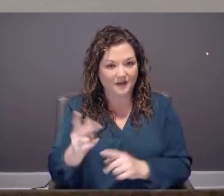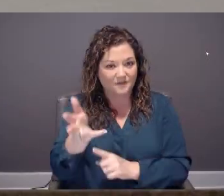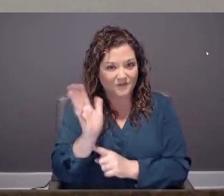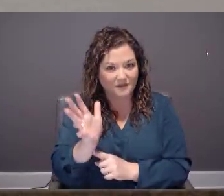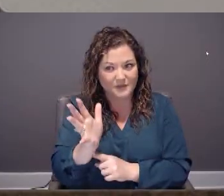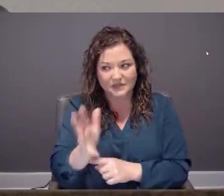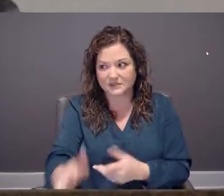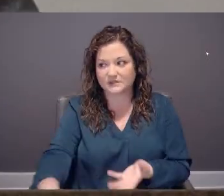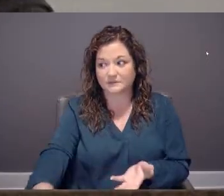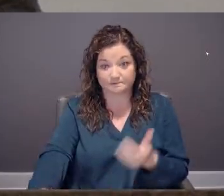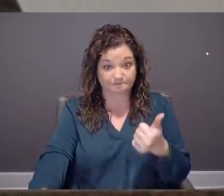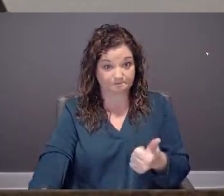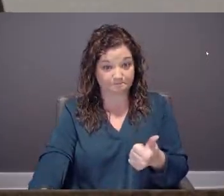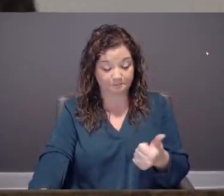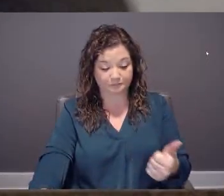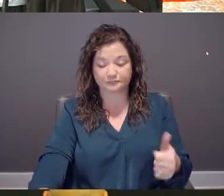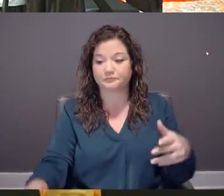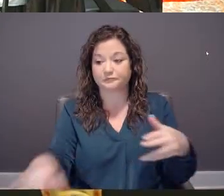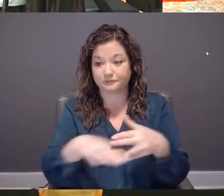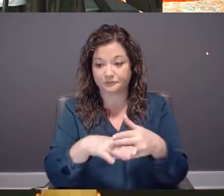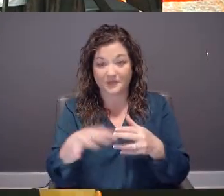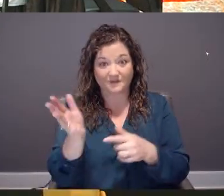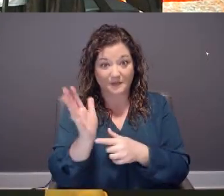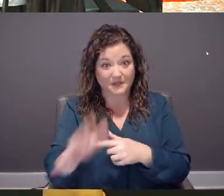Sorry. A 5-minute break here.